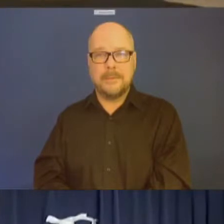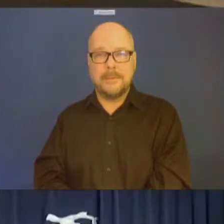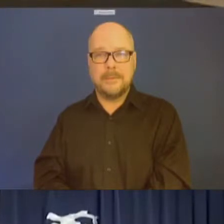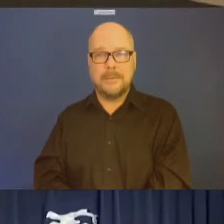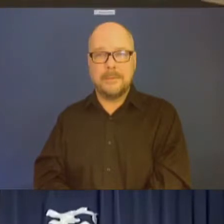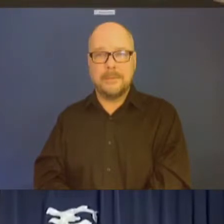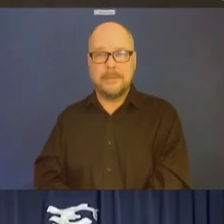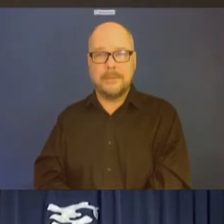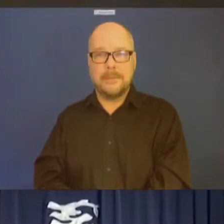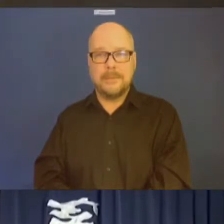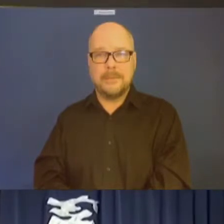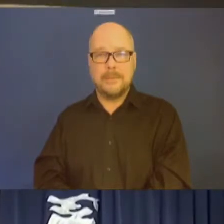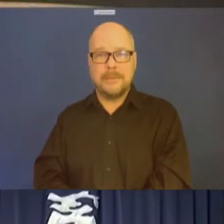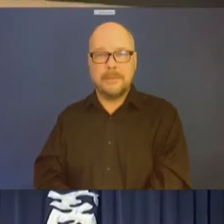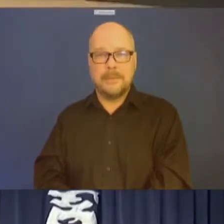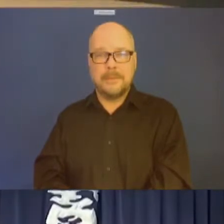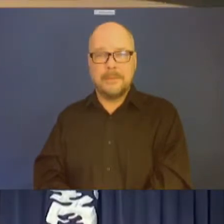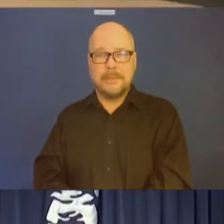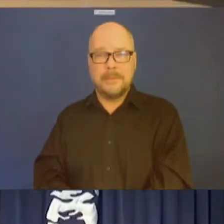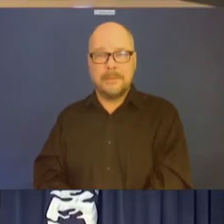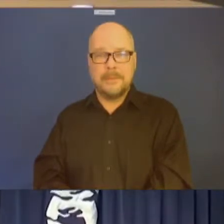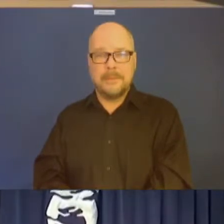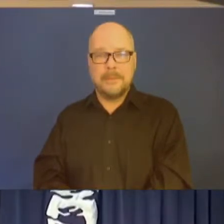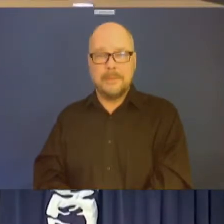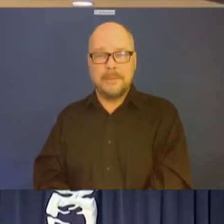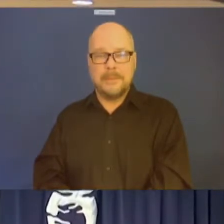and recruit Lucas Spears.